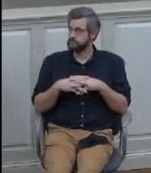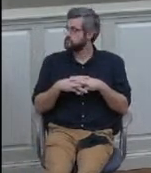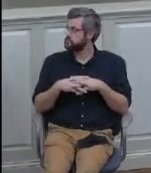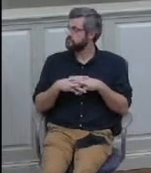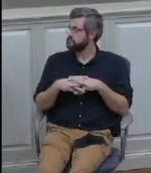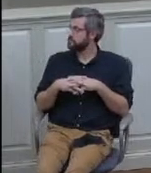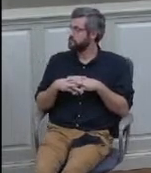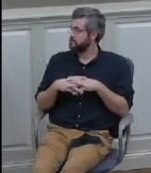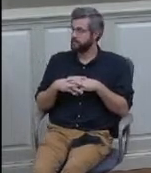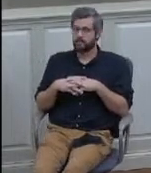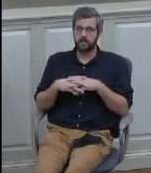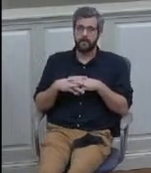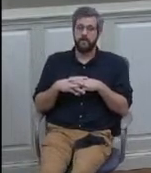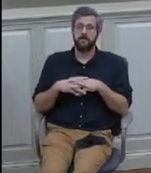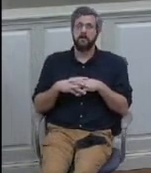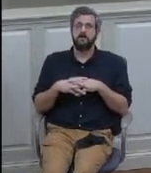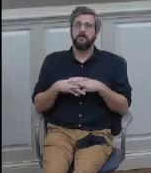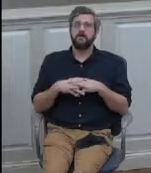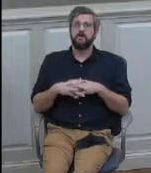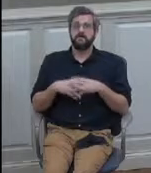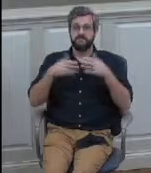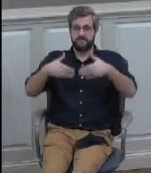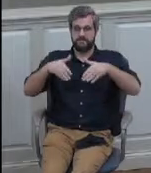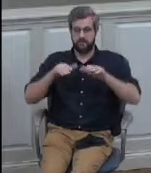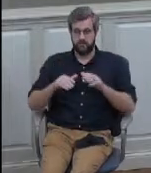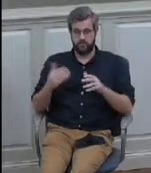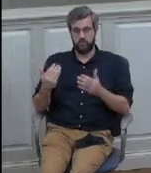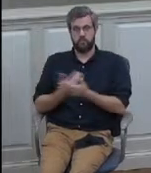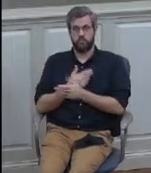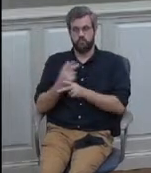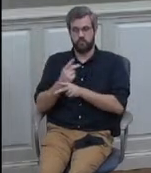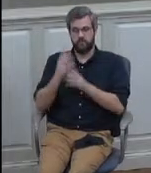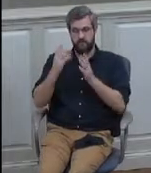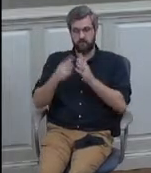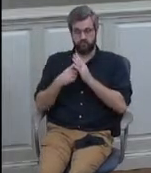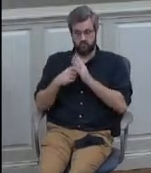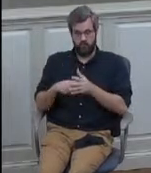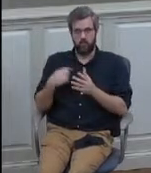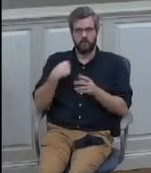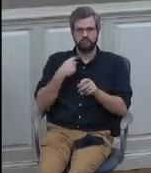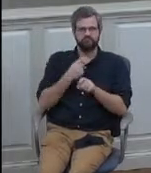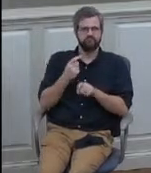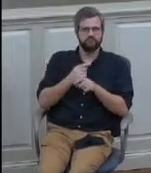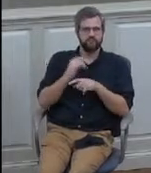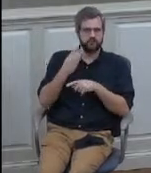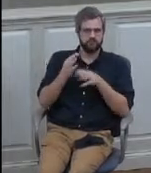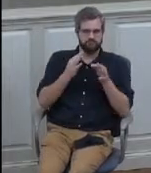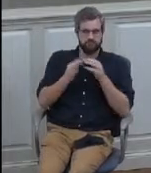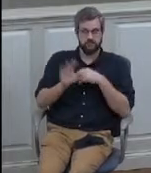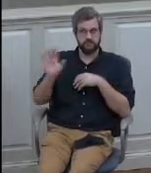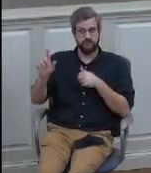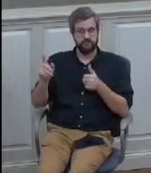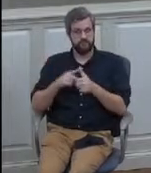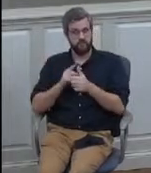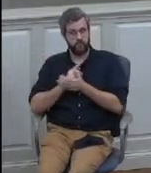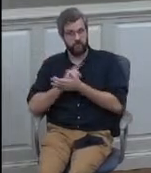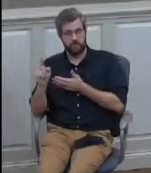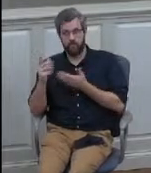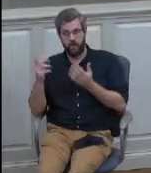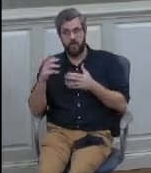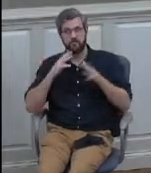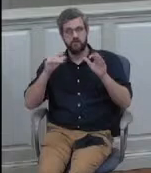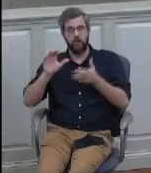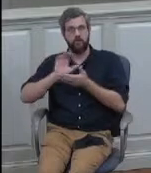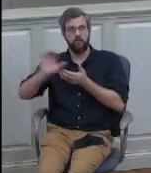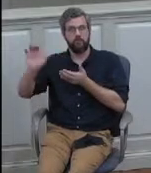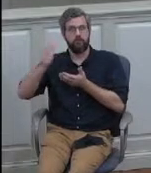Cemeteries. Our new cemetery supervisor has started, and we were joking about job descriptions. He spent the first week plowing snow.